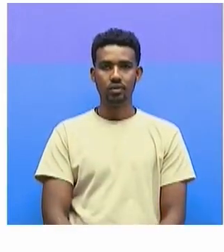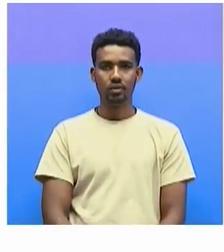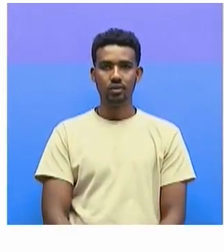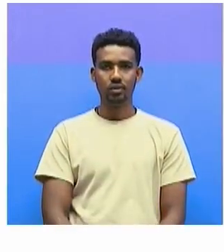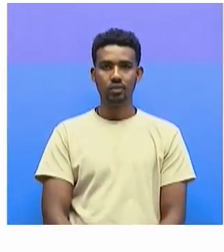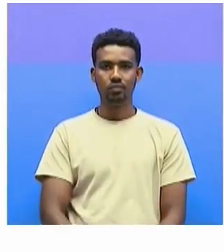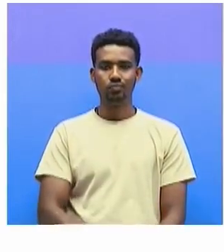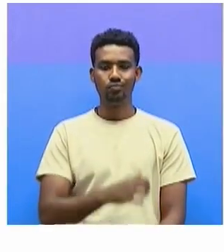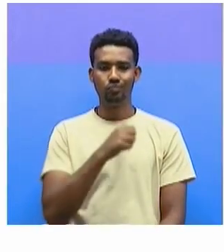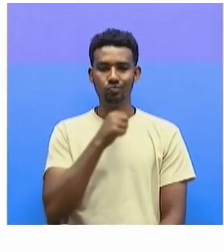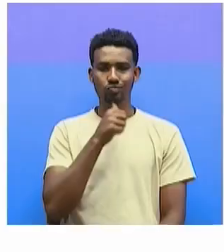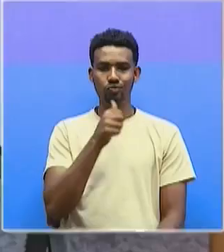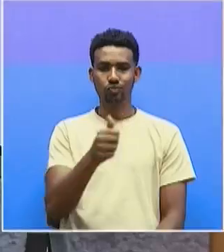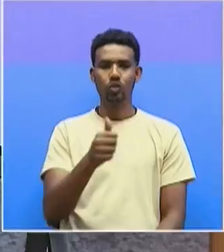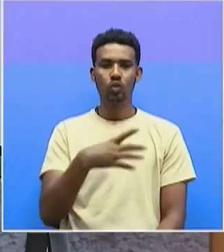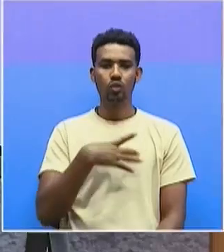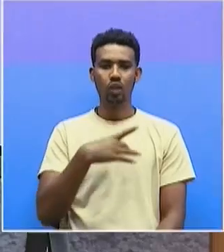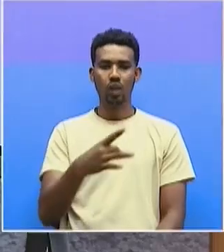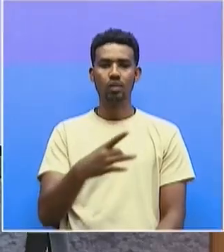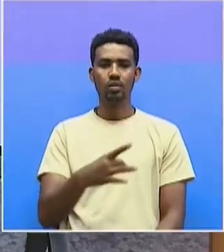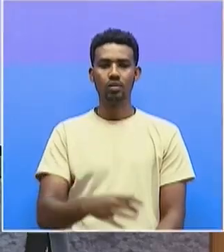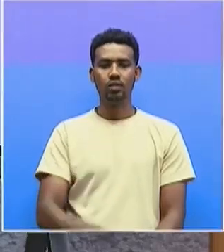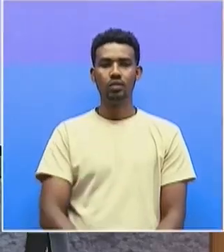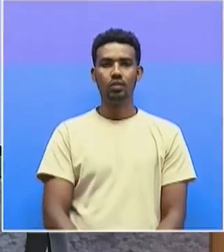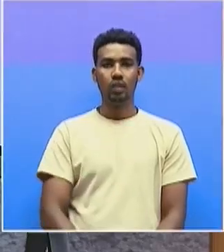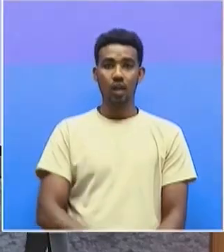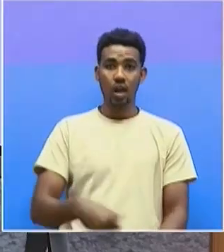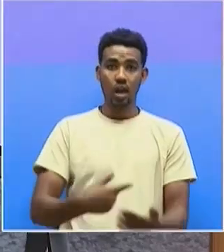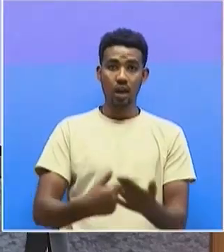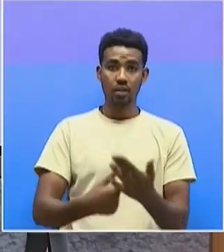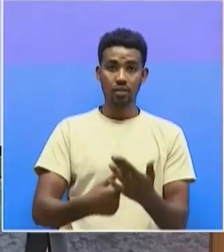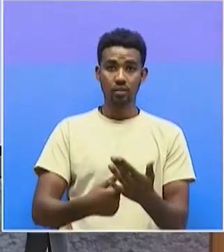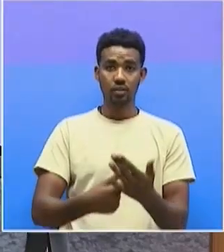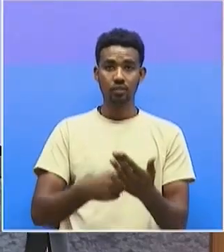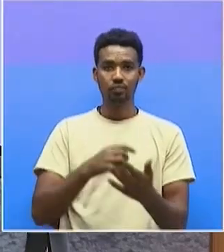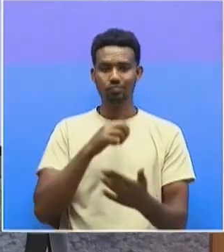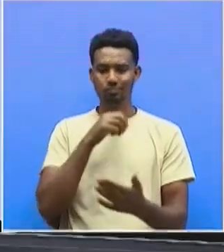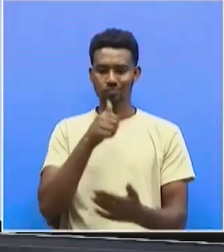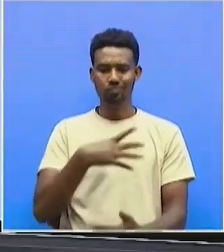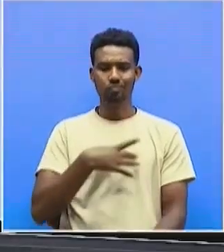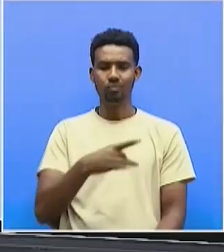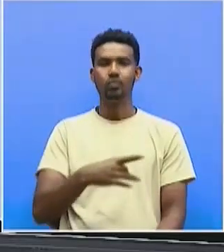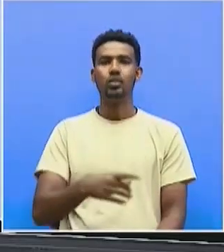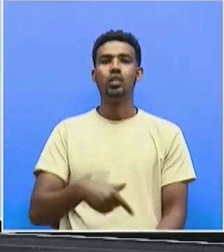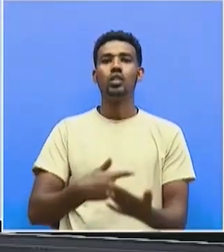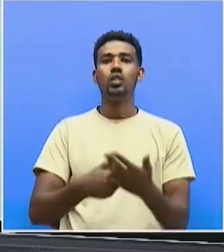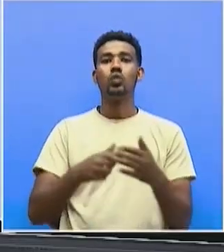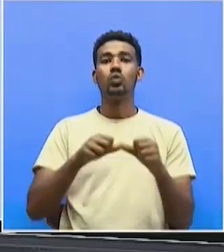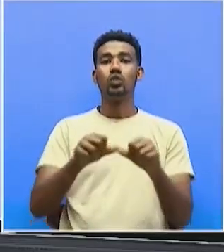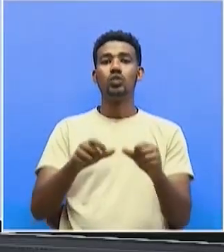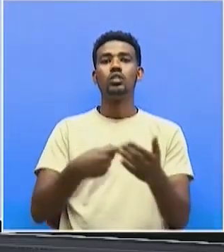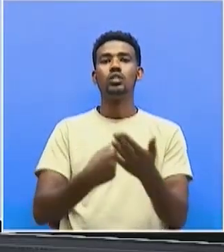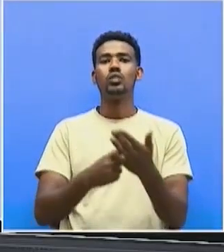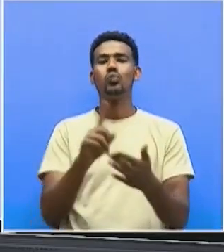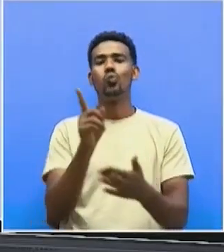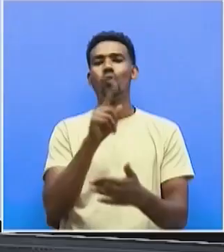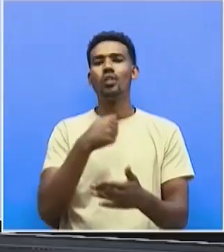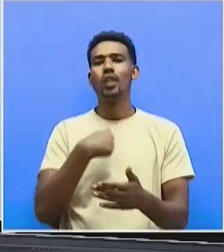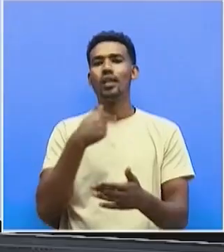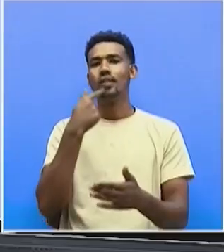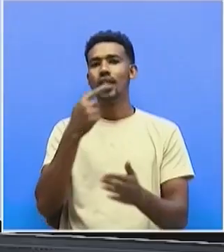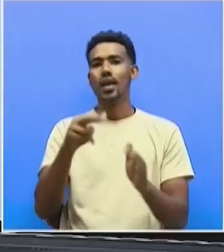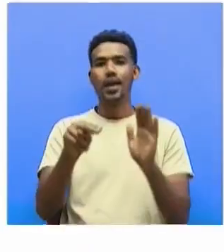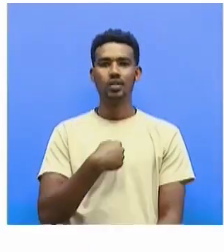Don't like. So, for example, here, dislike and also don't like. Let us continue with this. This is what I said,